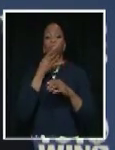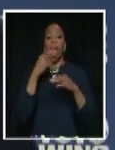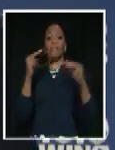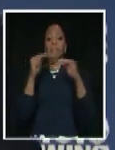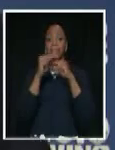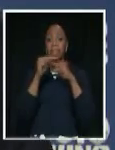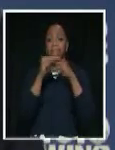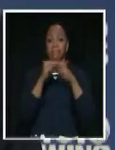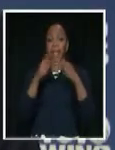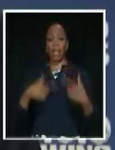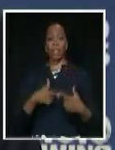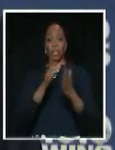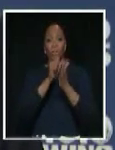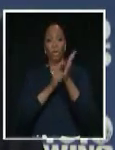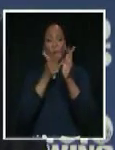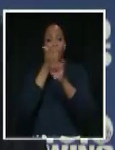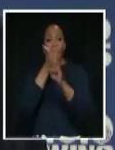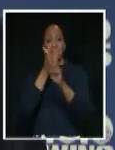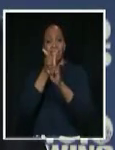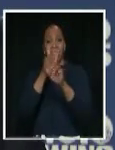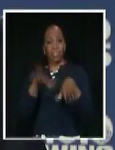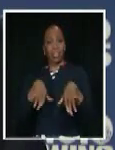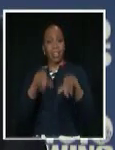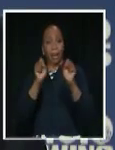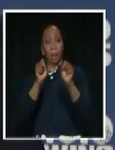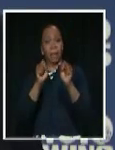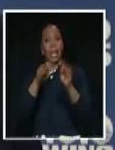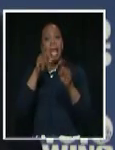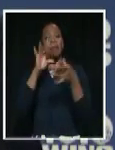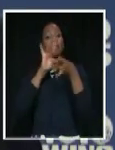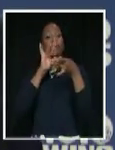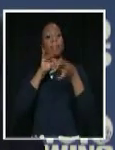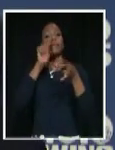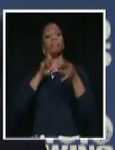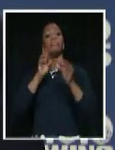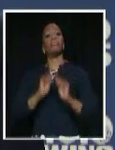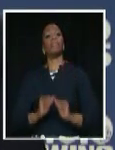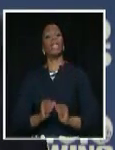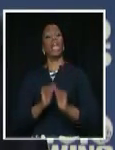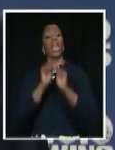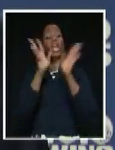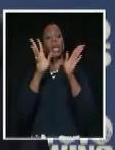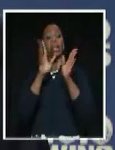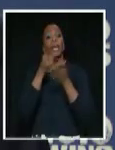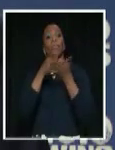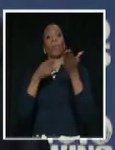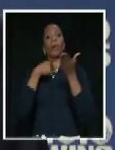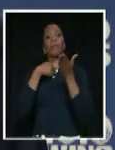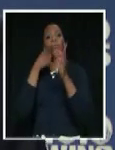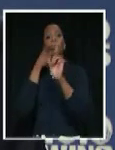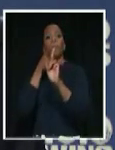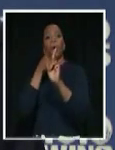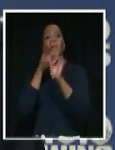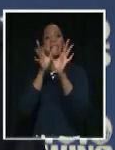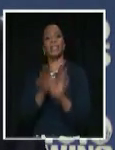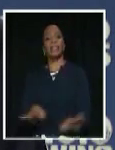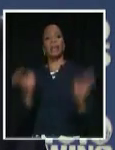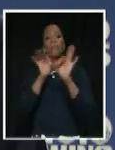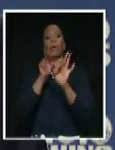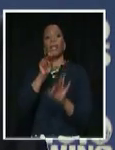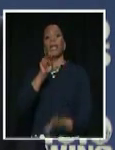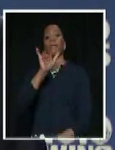hands. And I think that message has to be sent clearly. And one of the things I've argued is it's very important for the NYPD to get